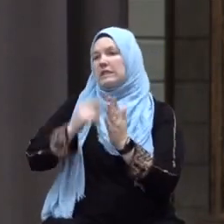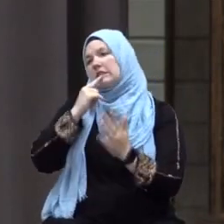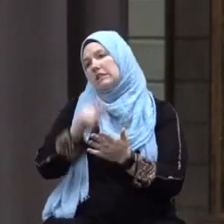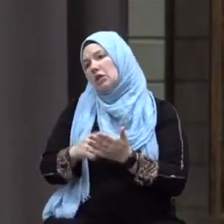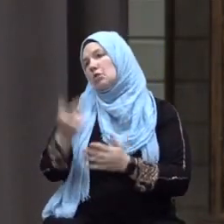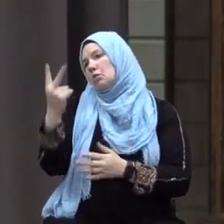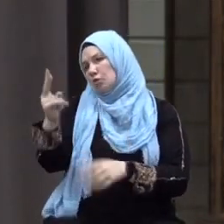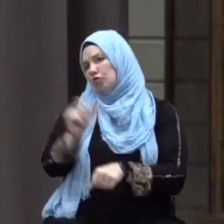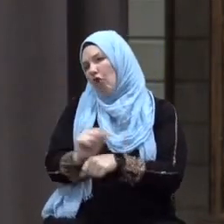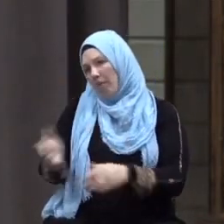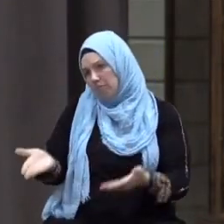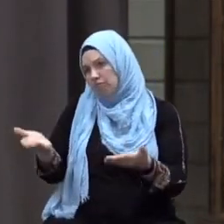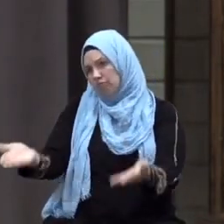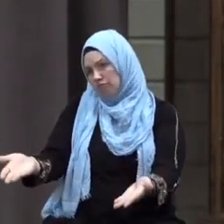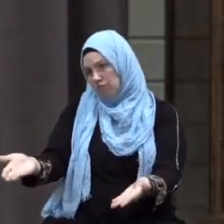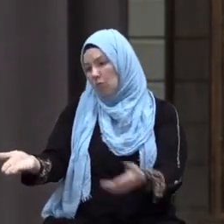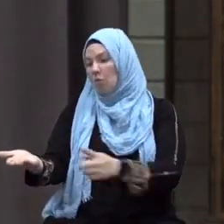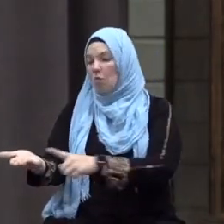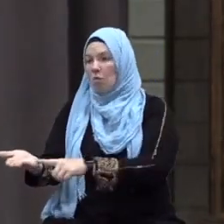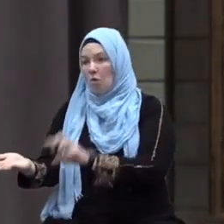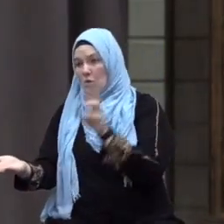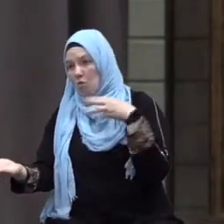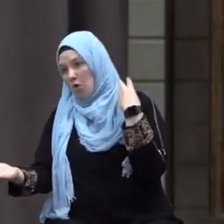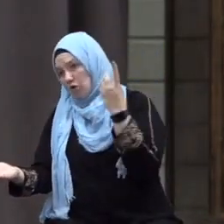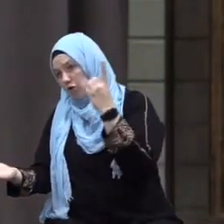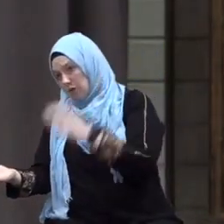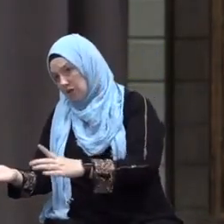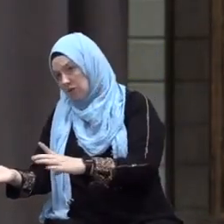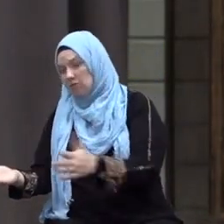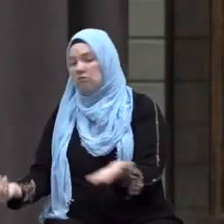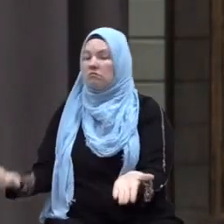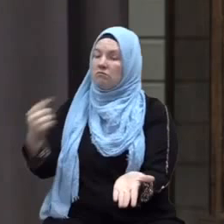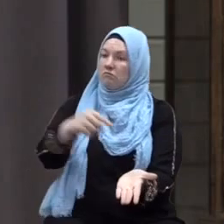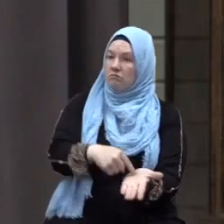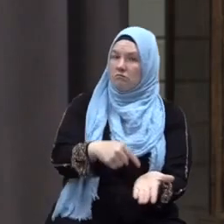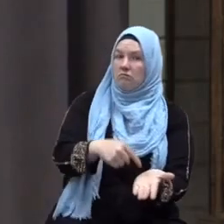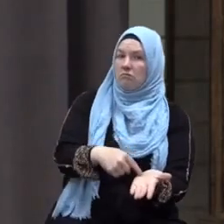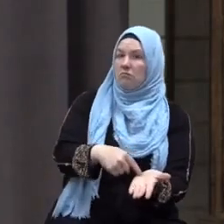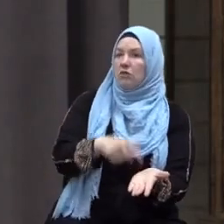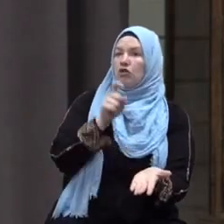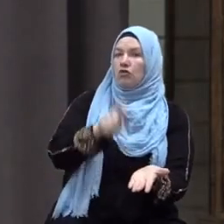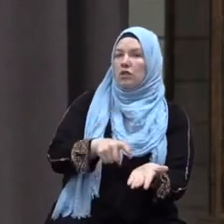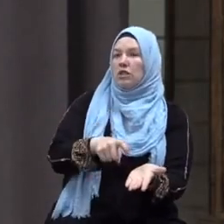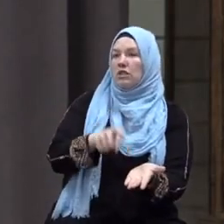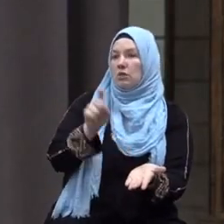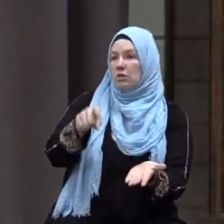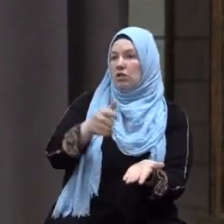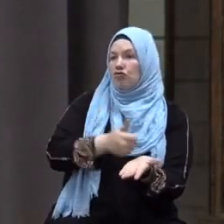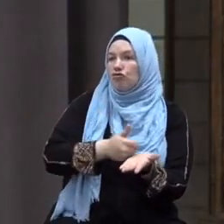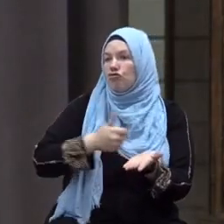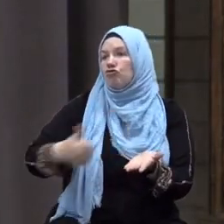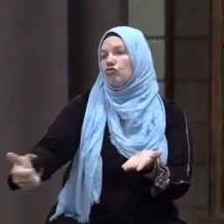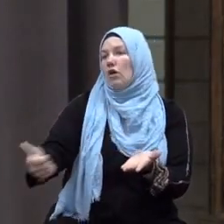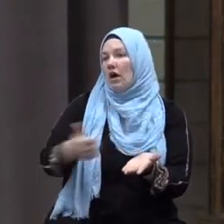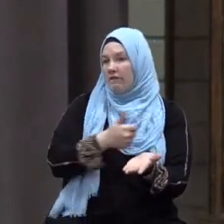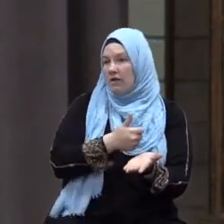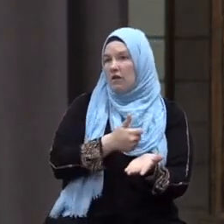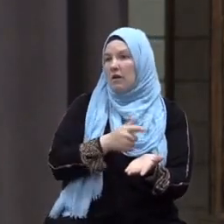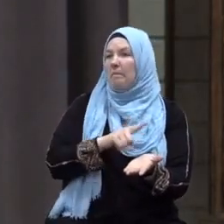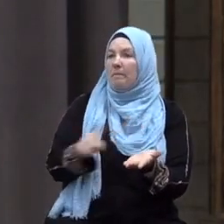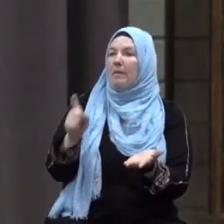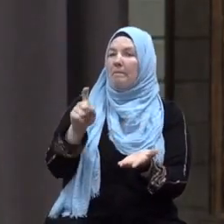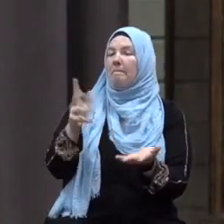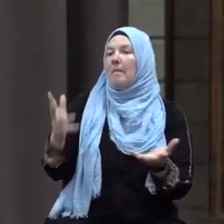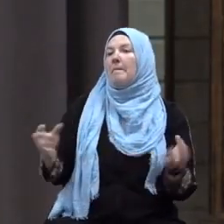have two opportunities for you. One in Washington here, and one you need to travel a bit, but it will give you much